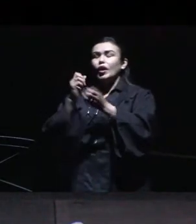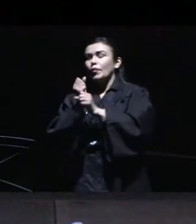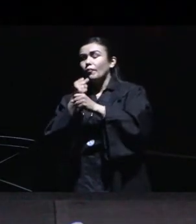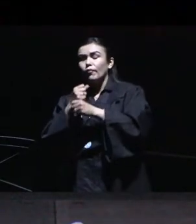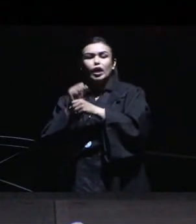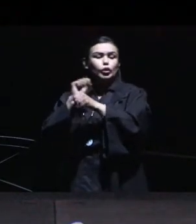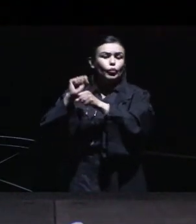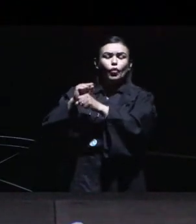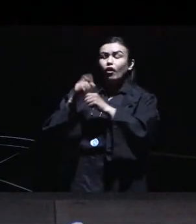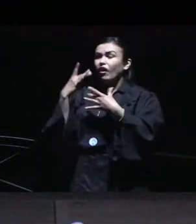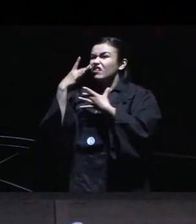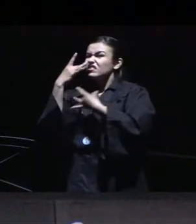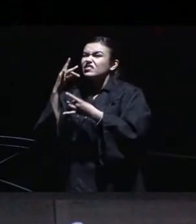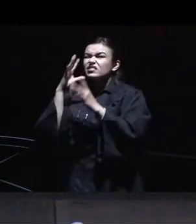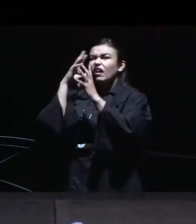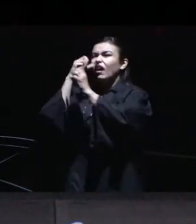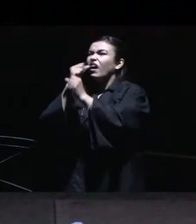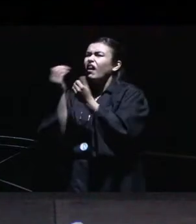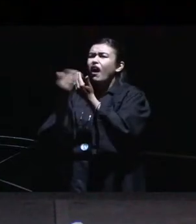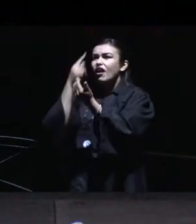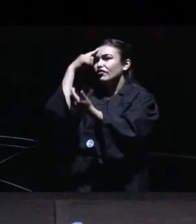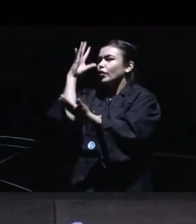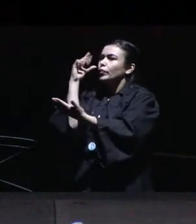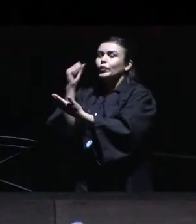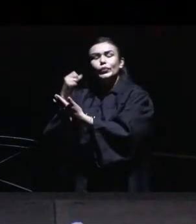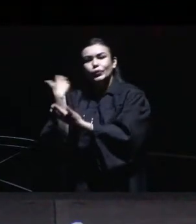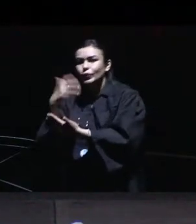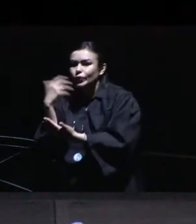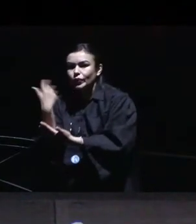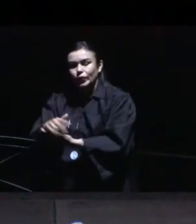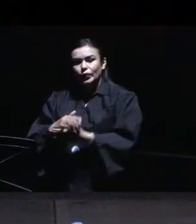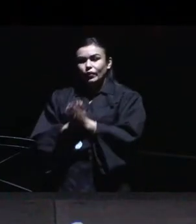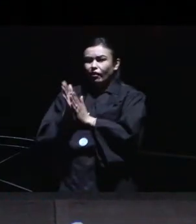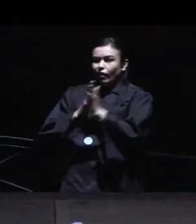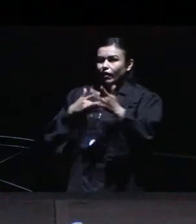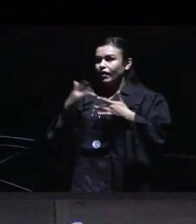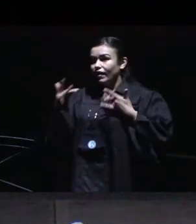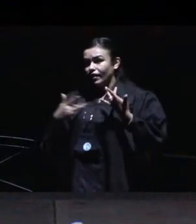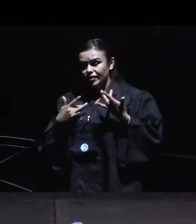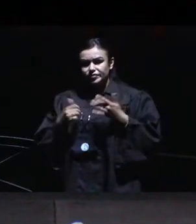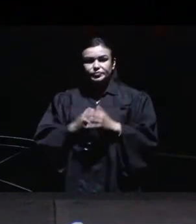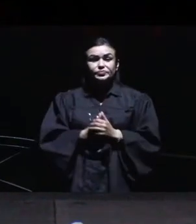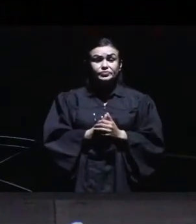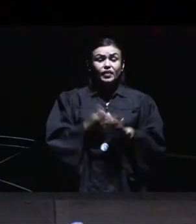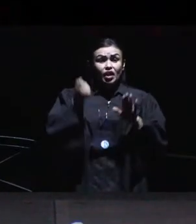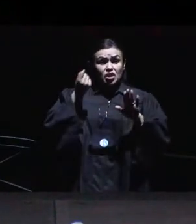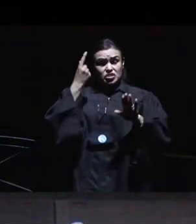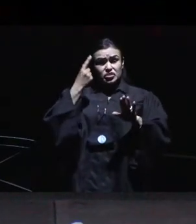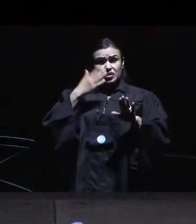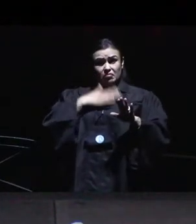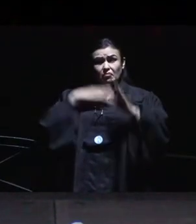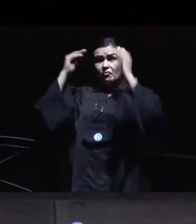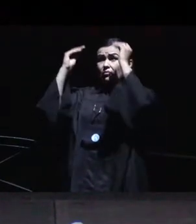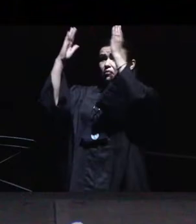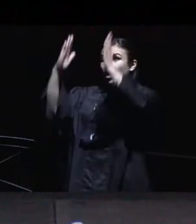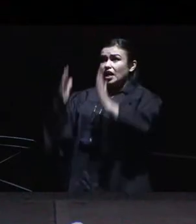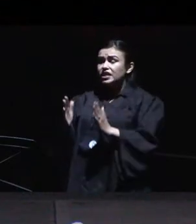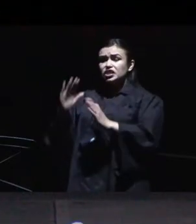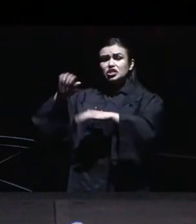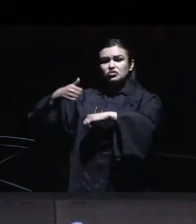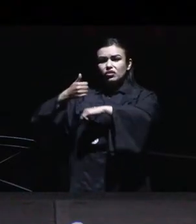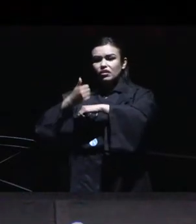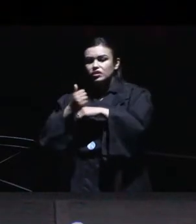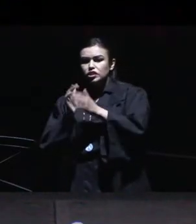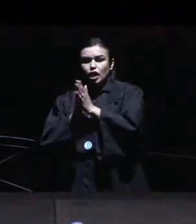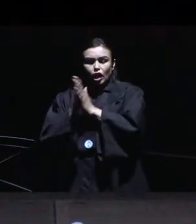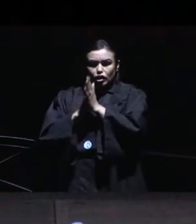me motivara, que fuera fácil y que fuera divertida. My professor broke through me and made accounting easy